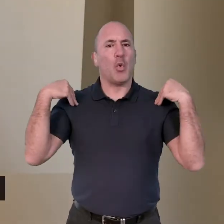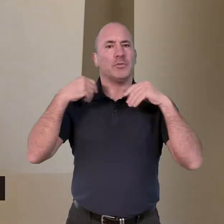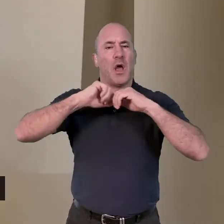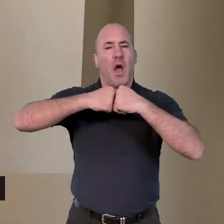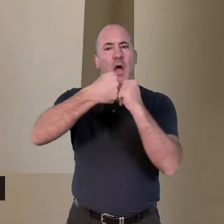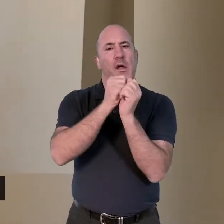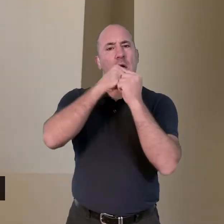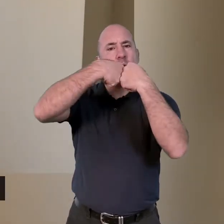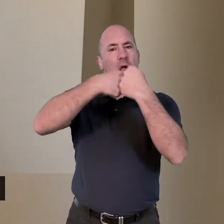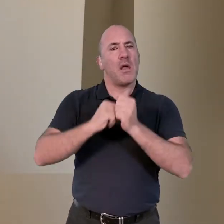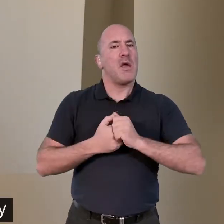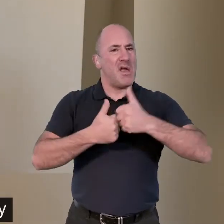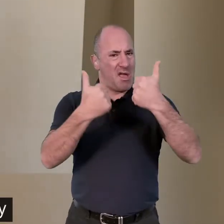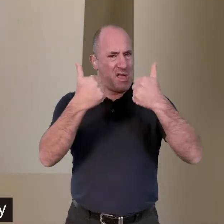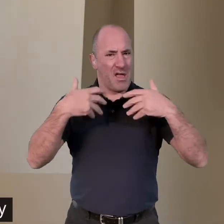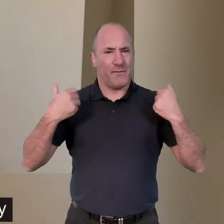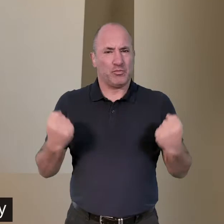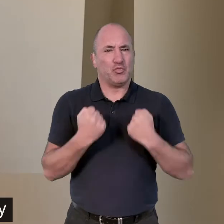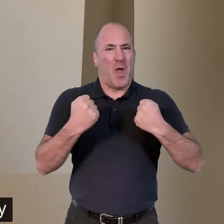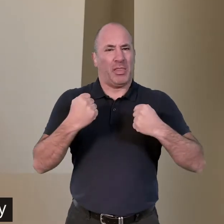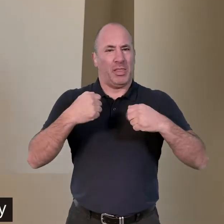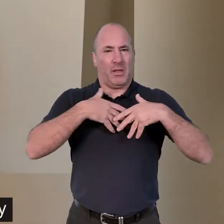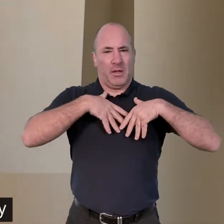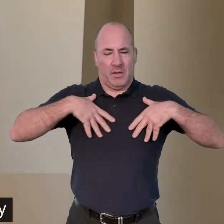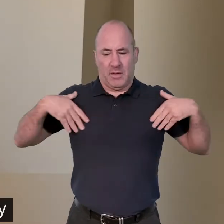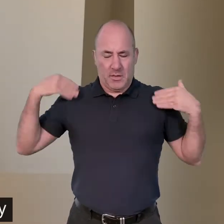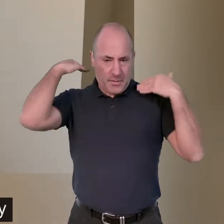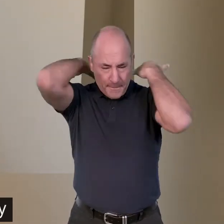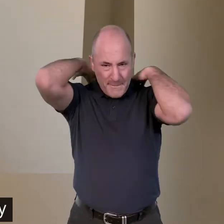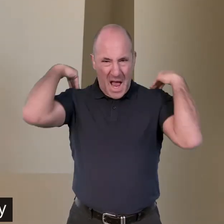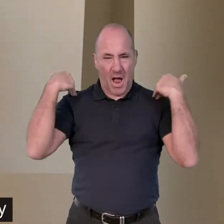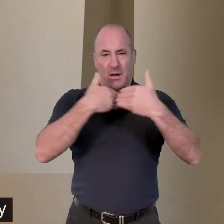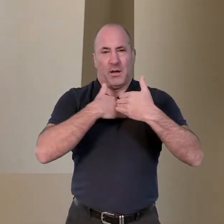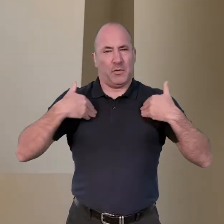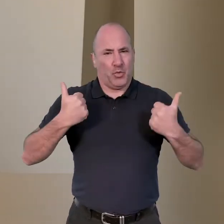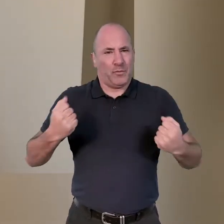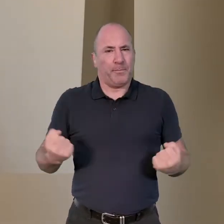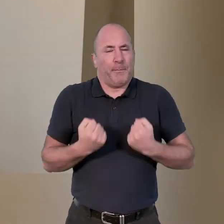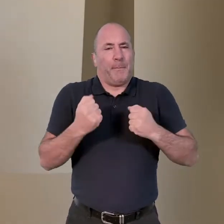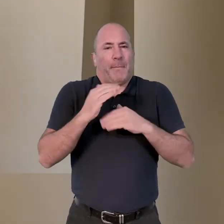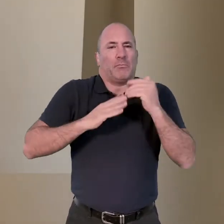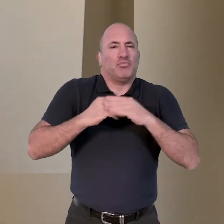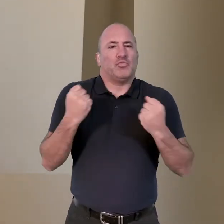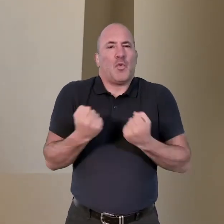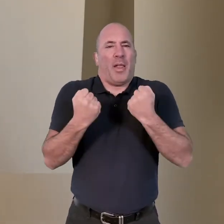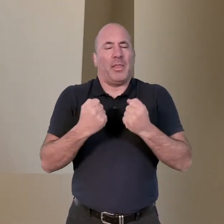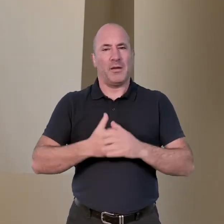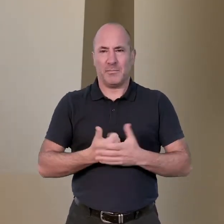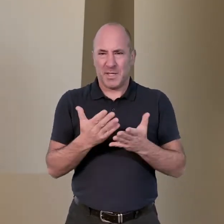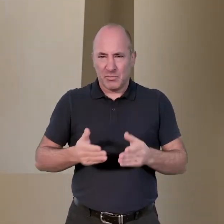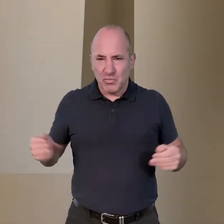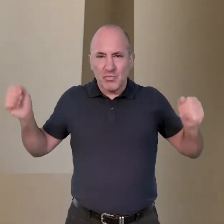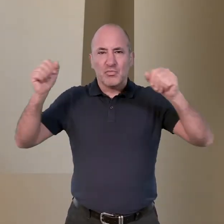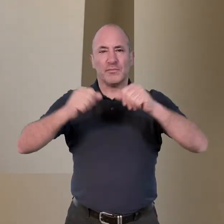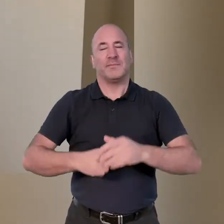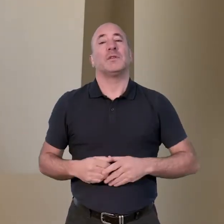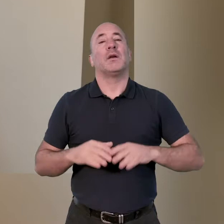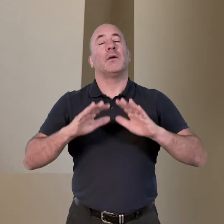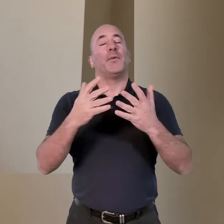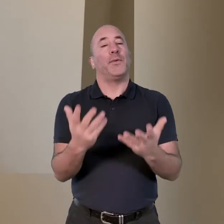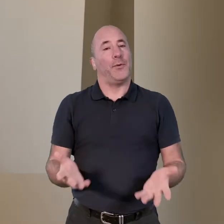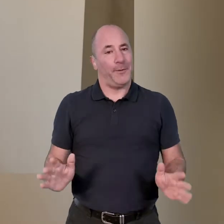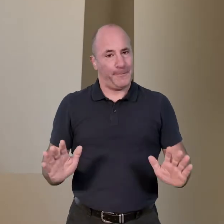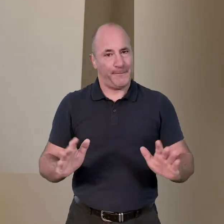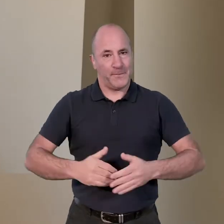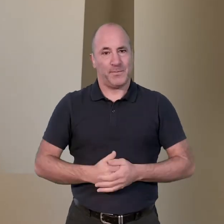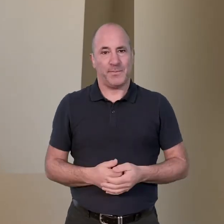it's good for shoulder mobility, really good for building up that strength in your upper body and your upper back. Nice big circles